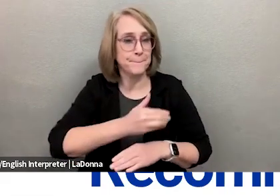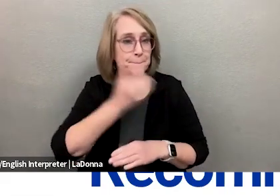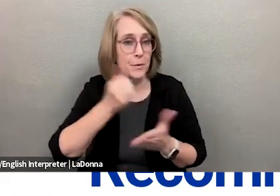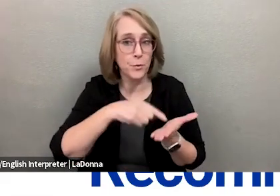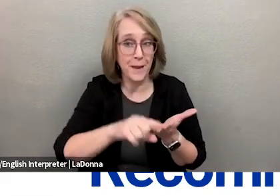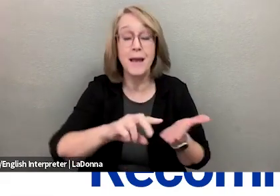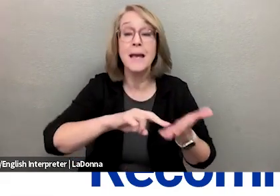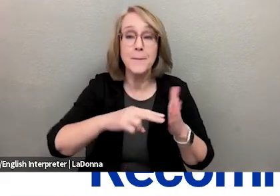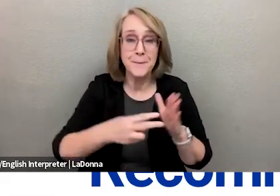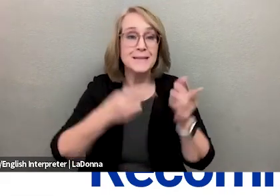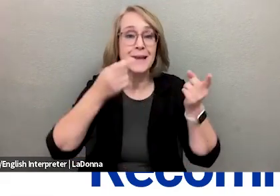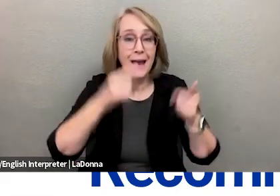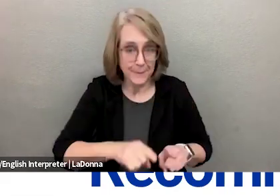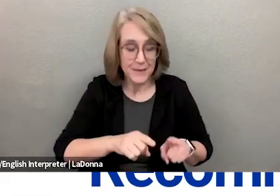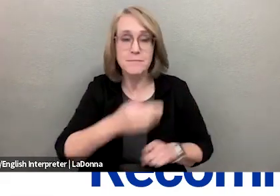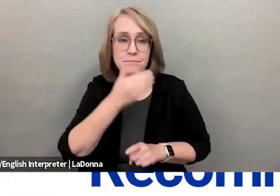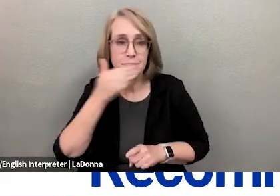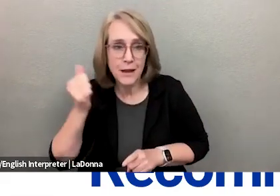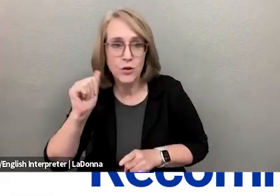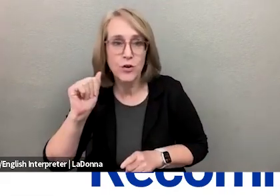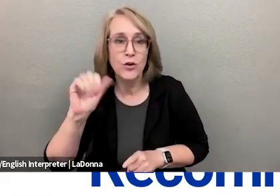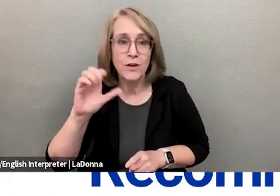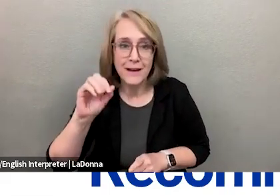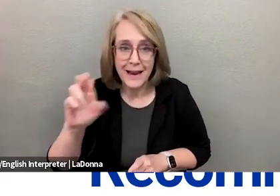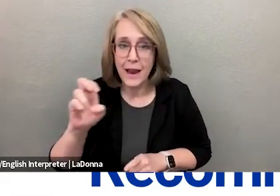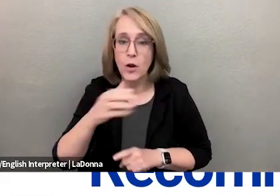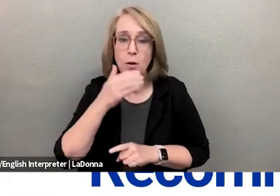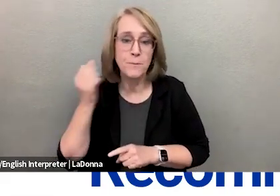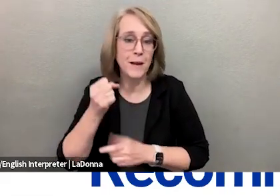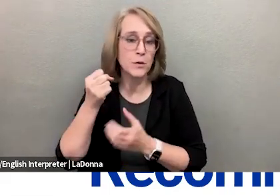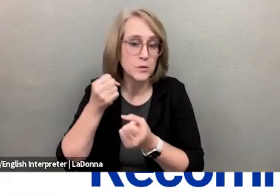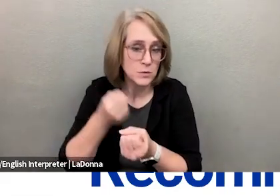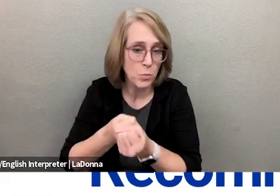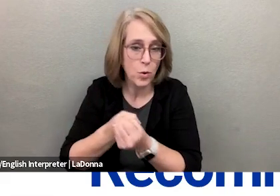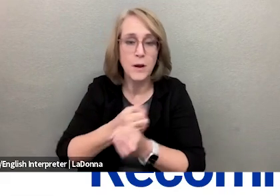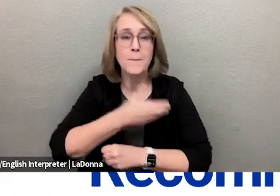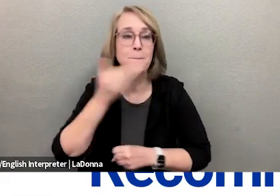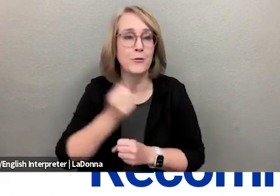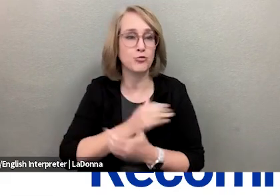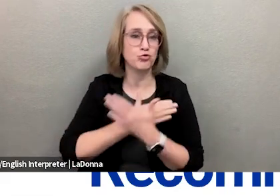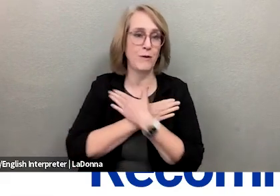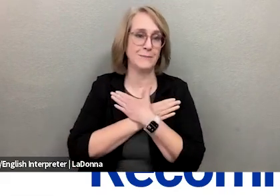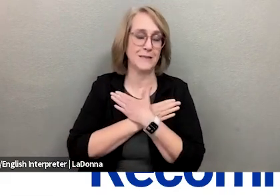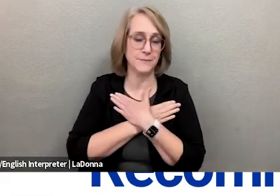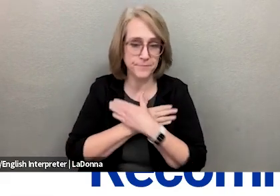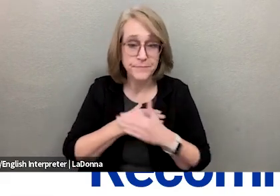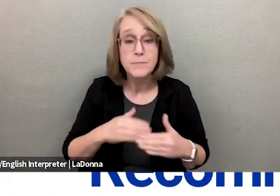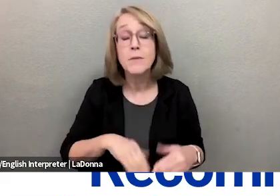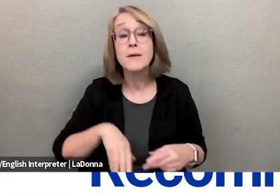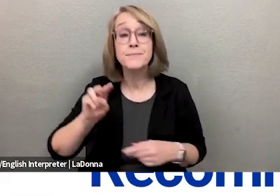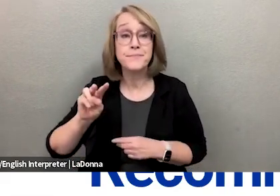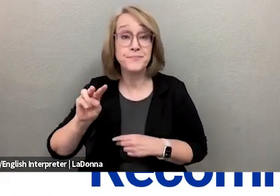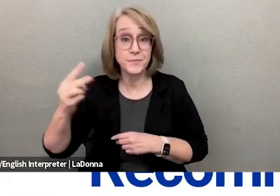care, and we also provide better support and respite for family caregivers. The second pillar is really rooted in